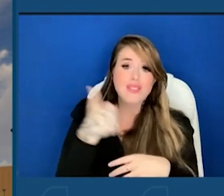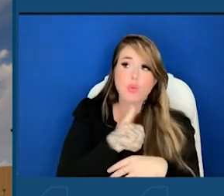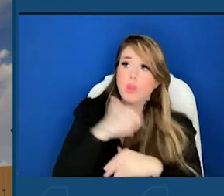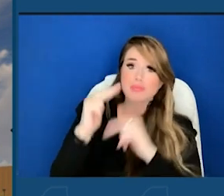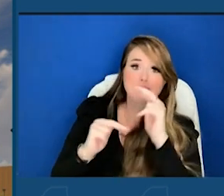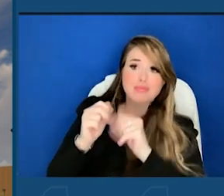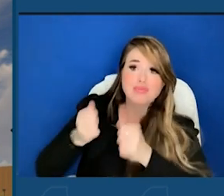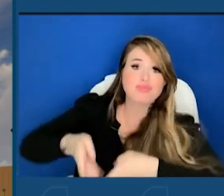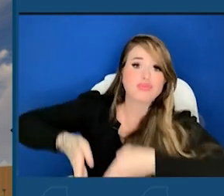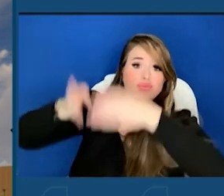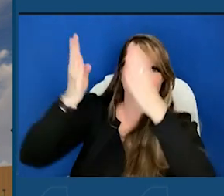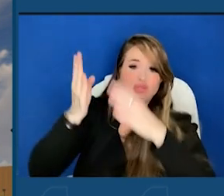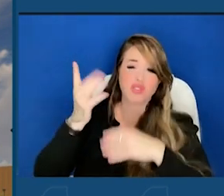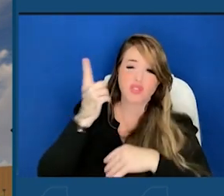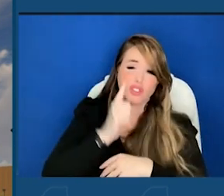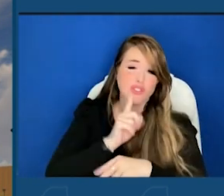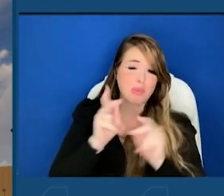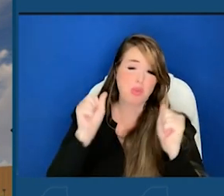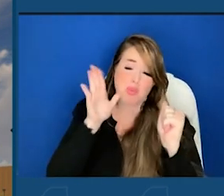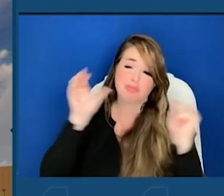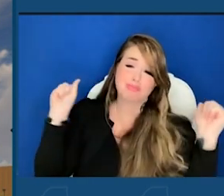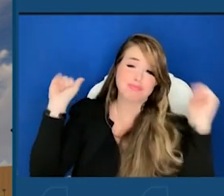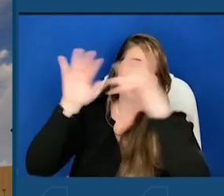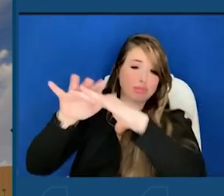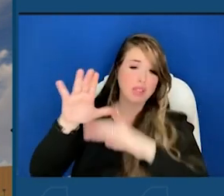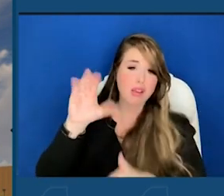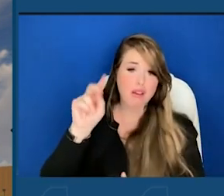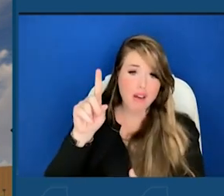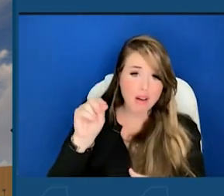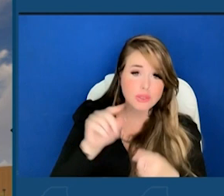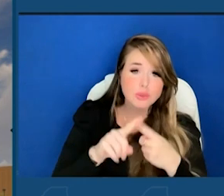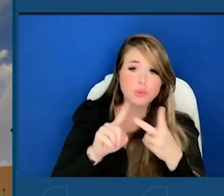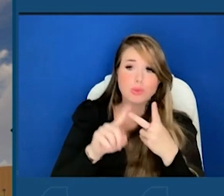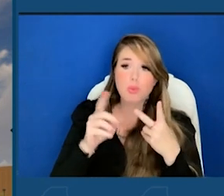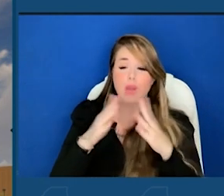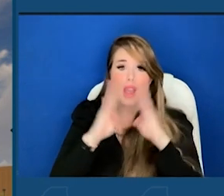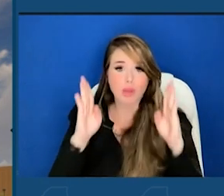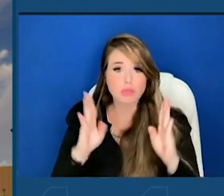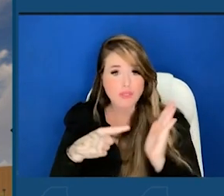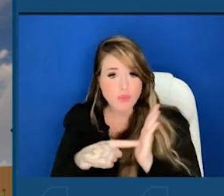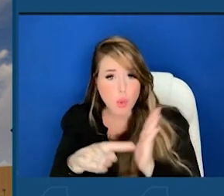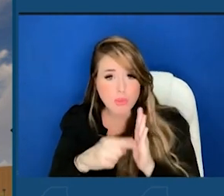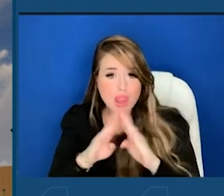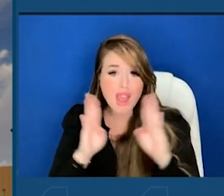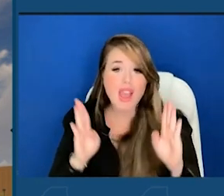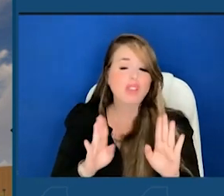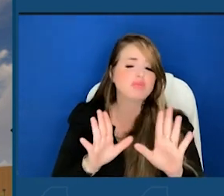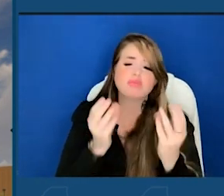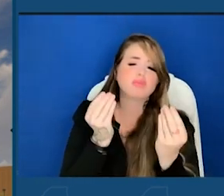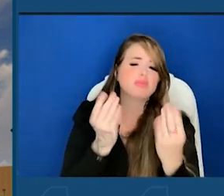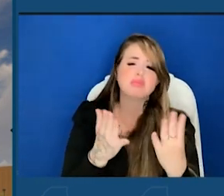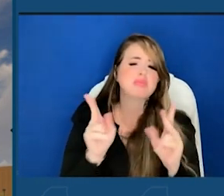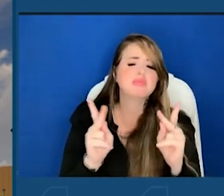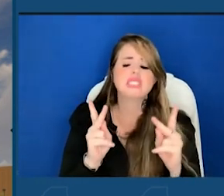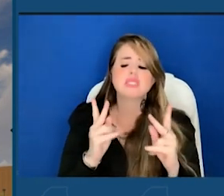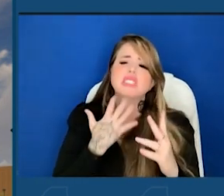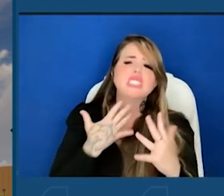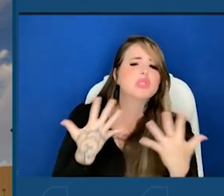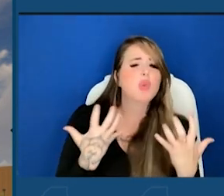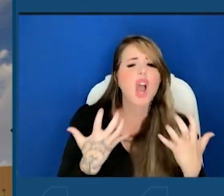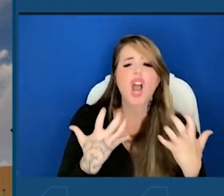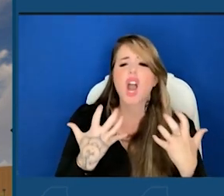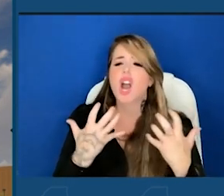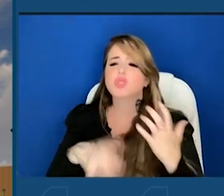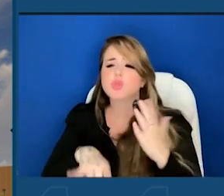condos, whether you put in townhouses there, whether you put in housing that's affordable for people. There is such demand